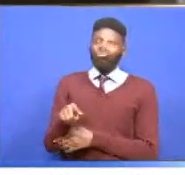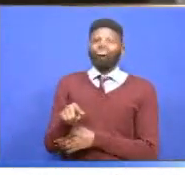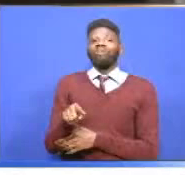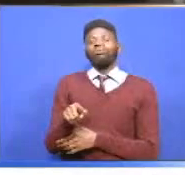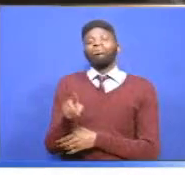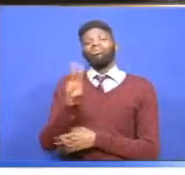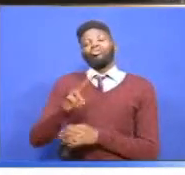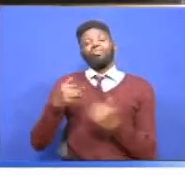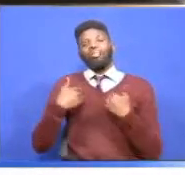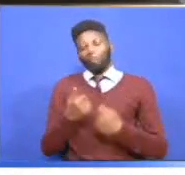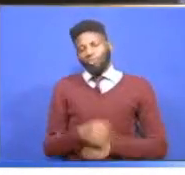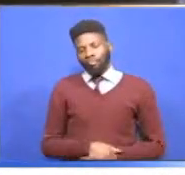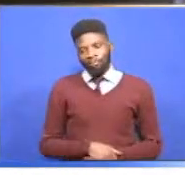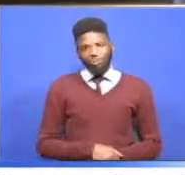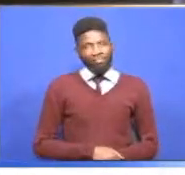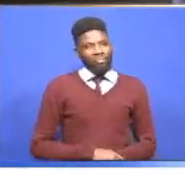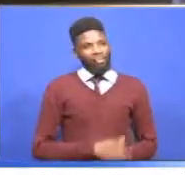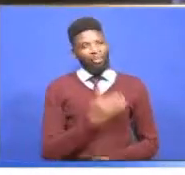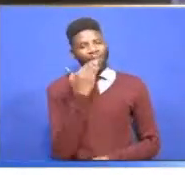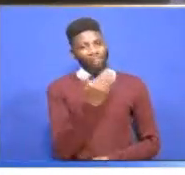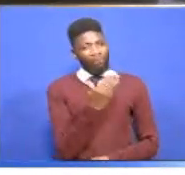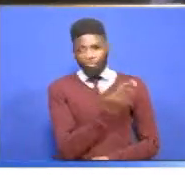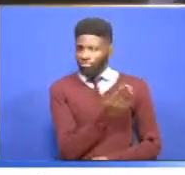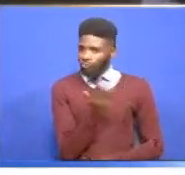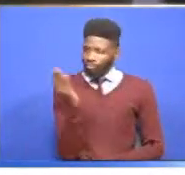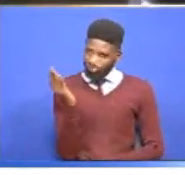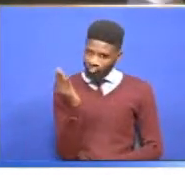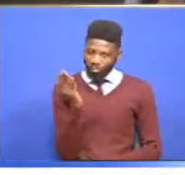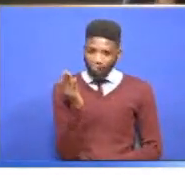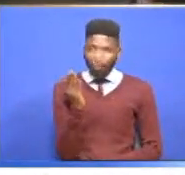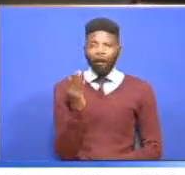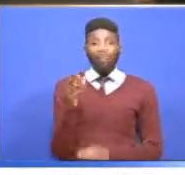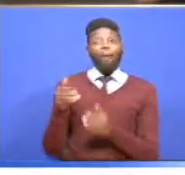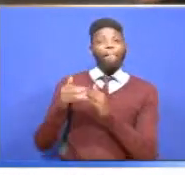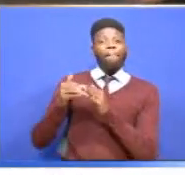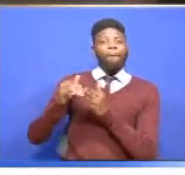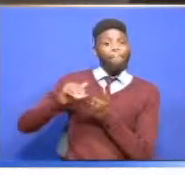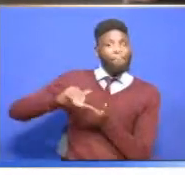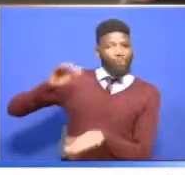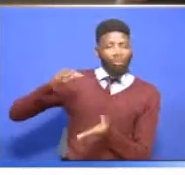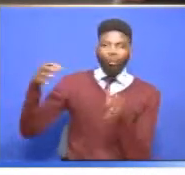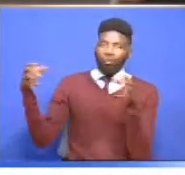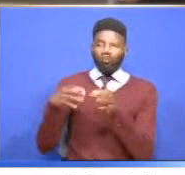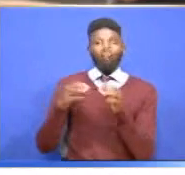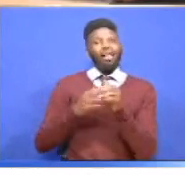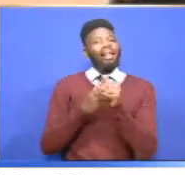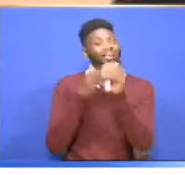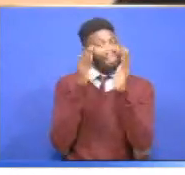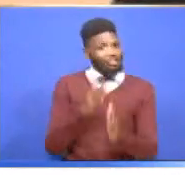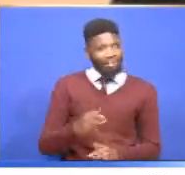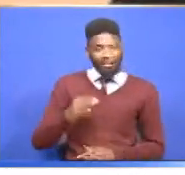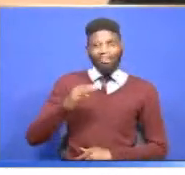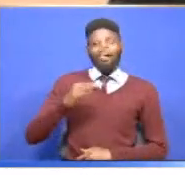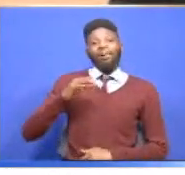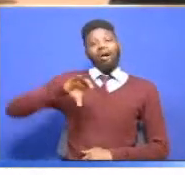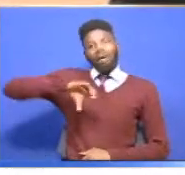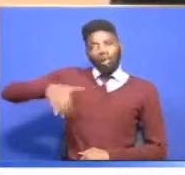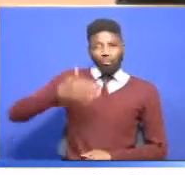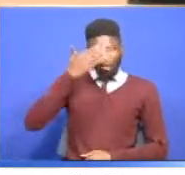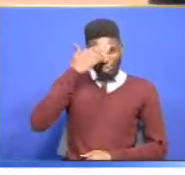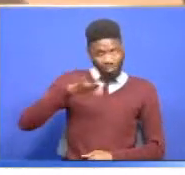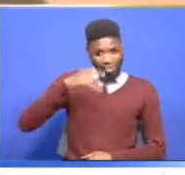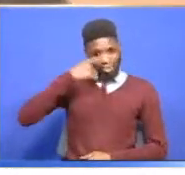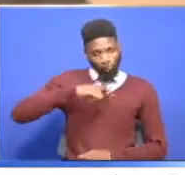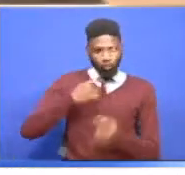very much. That was the majority leader in the County Assembly of Kitui speaking to